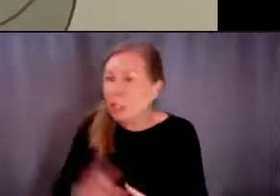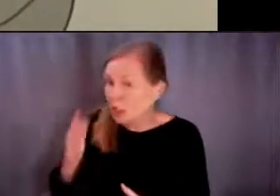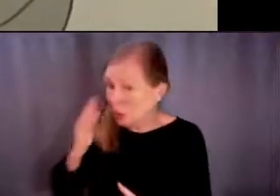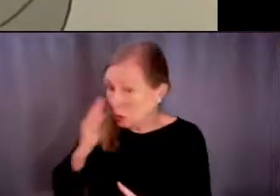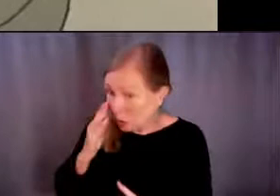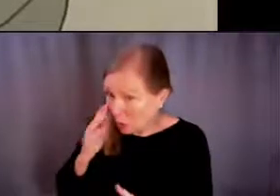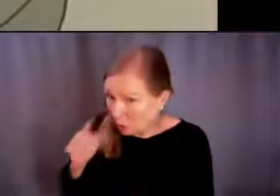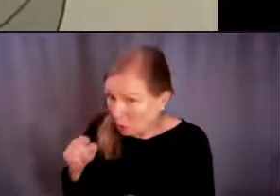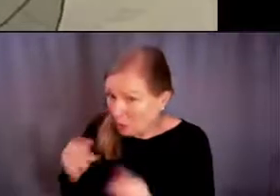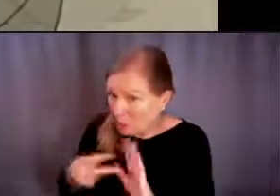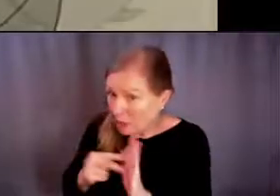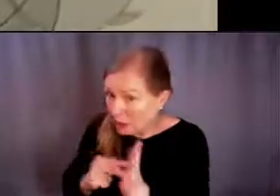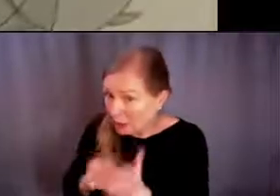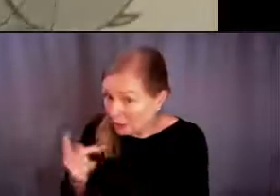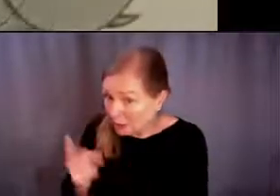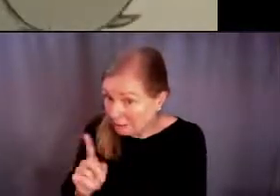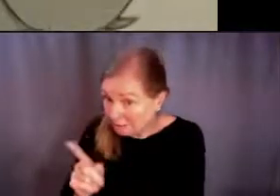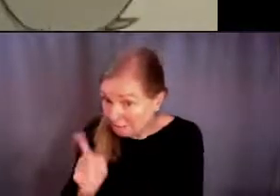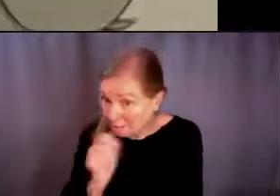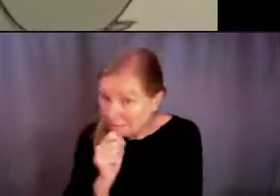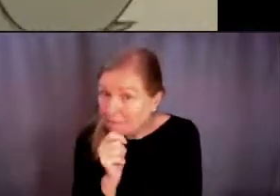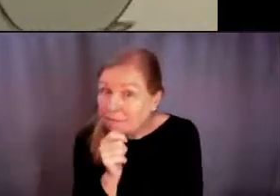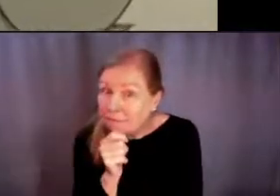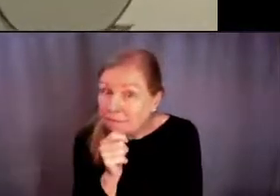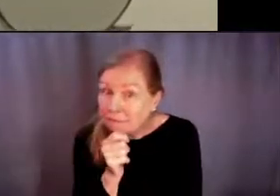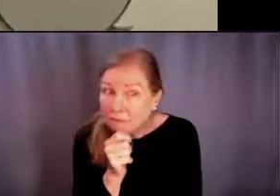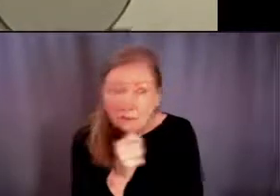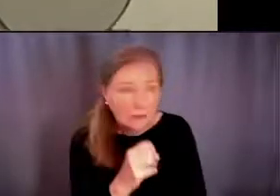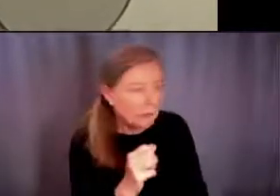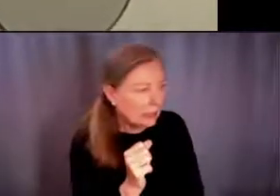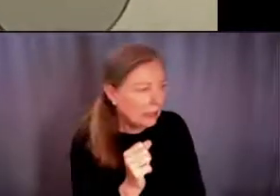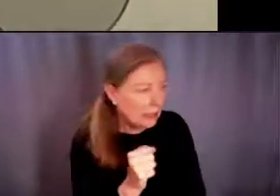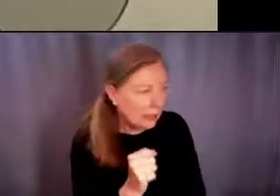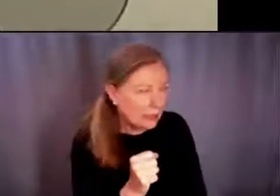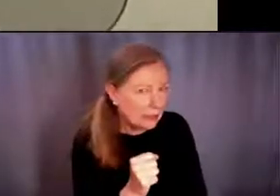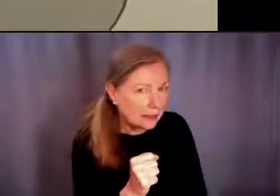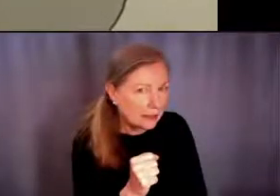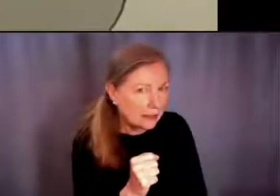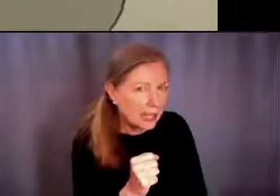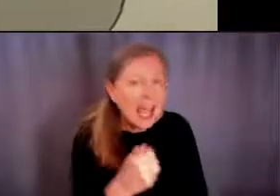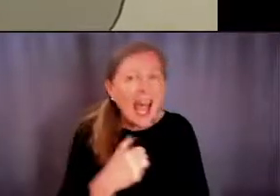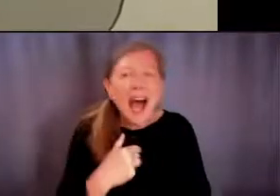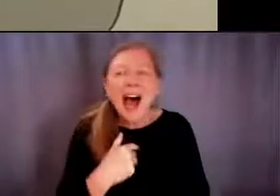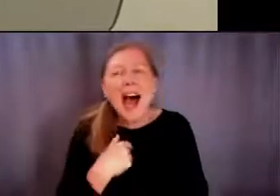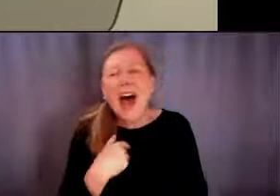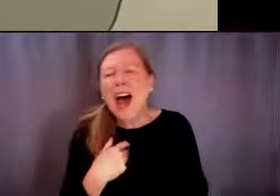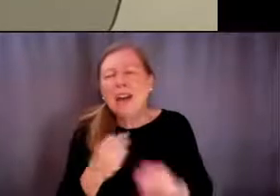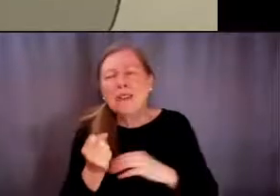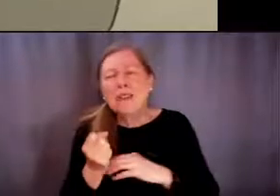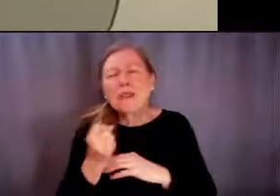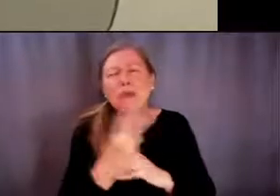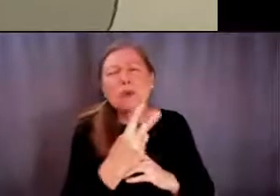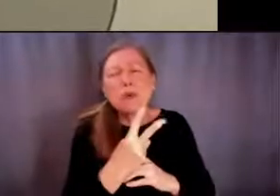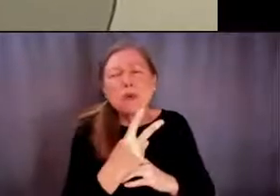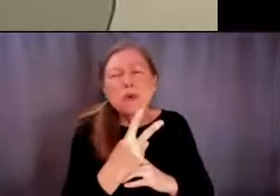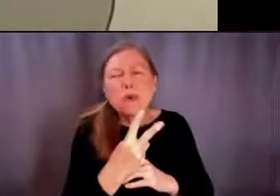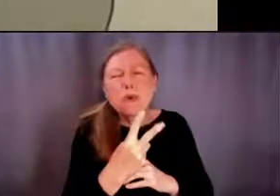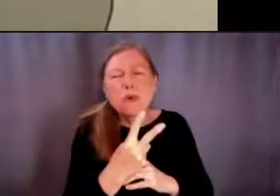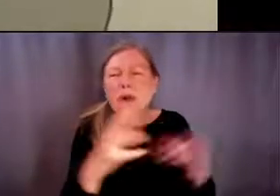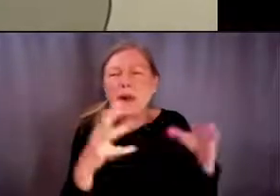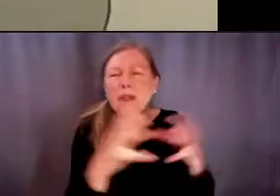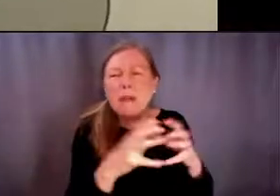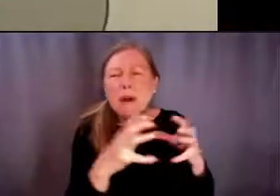Do you know what this means? Yes. I threw the